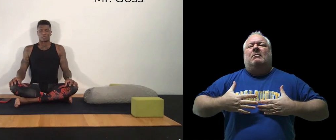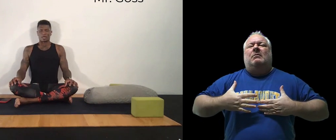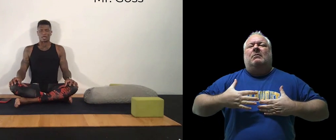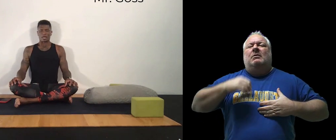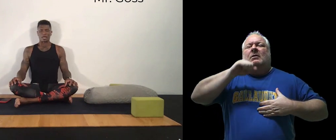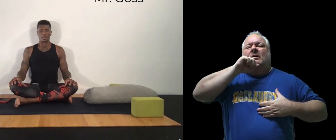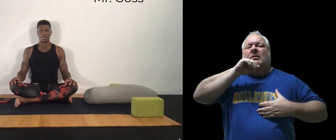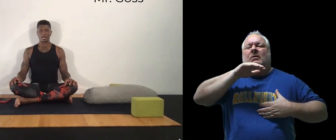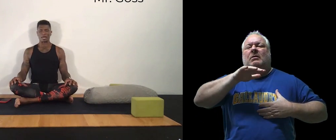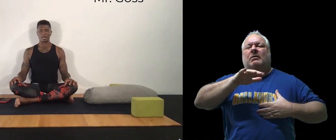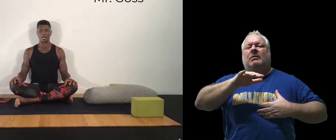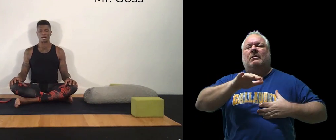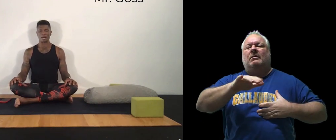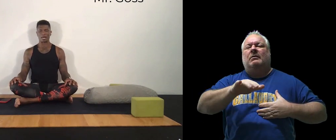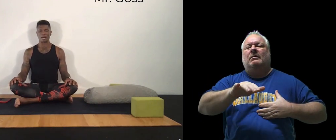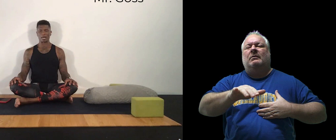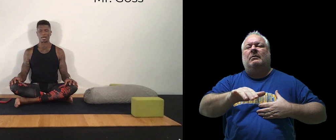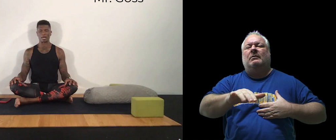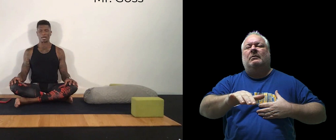And then exhale.